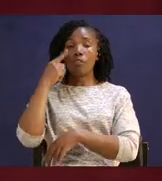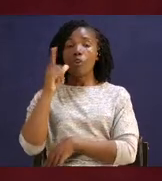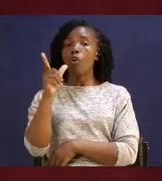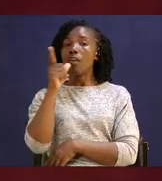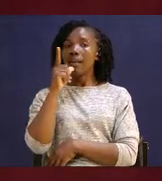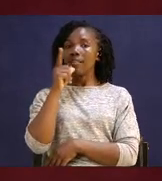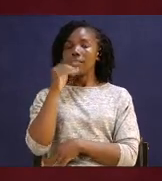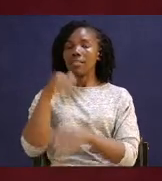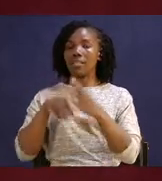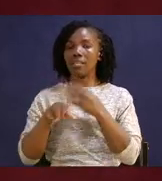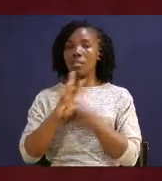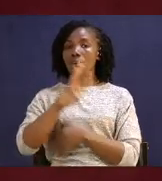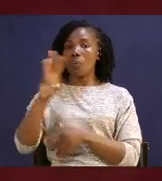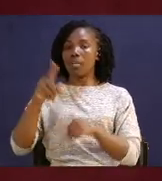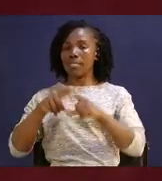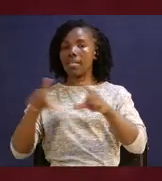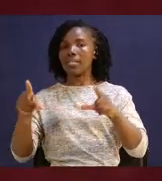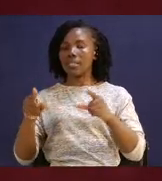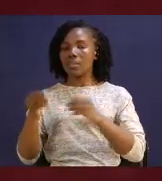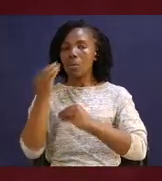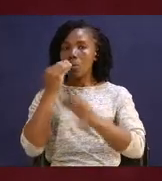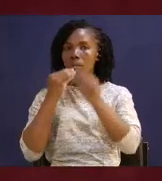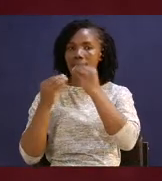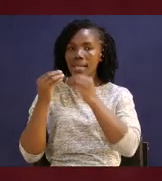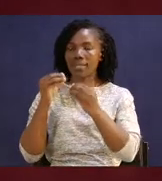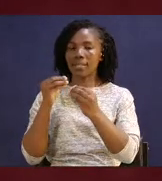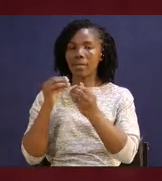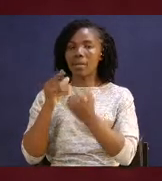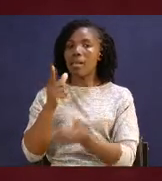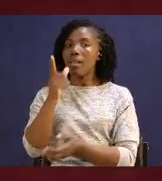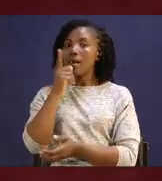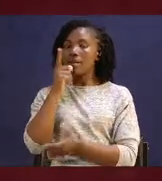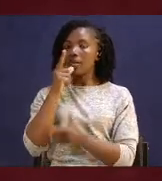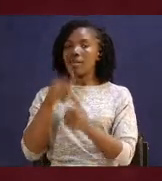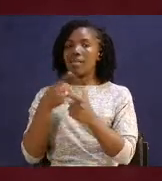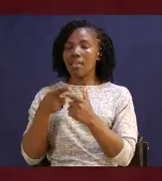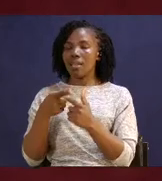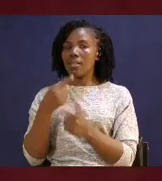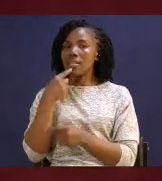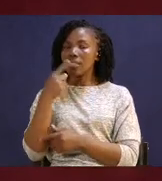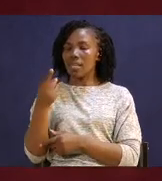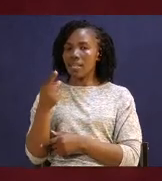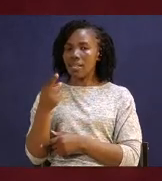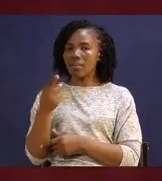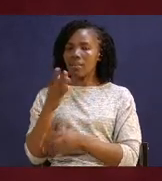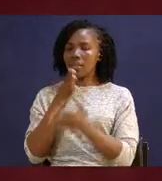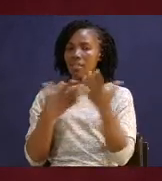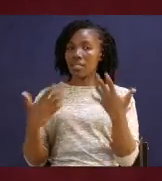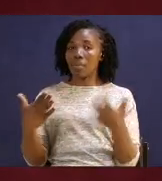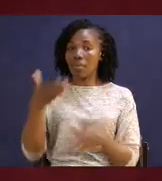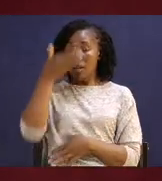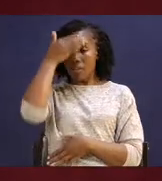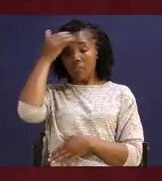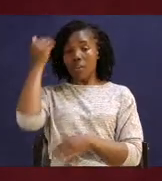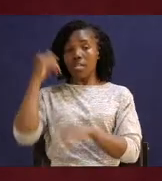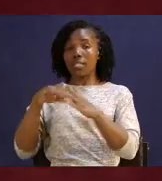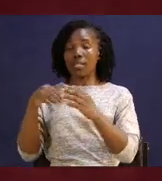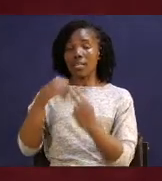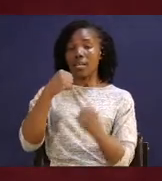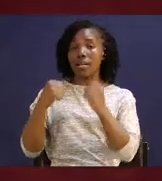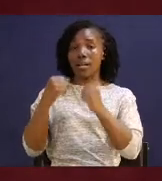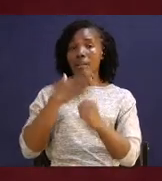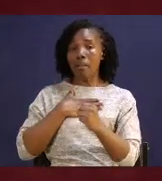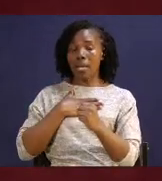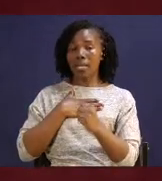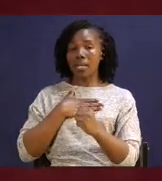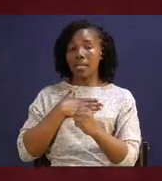Westlands. So we took lunch, then he says, by the way, Pastor, there's something I forgot in my car, let me go get it. So